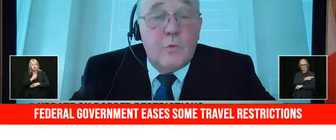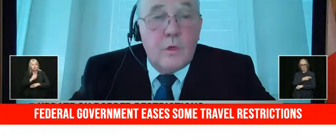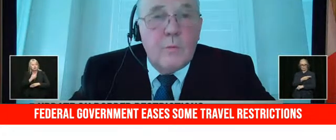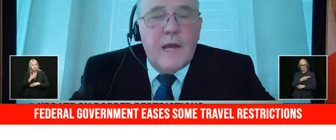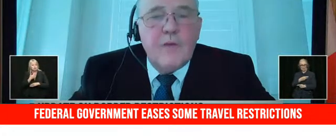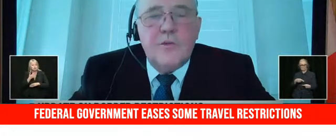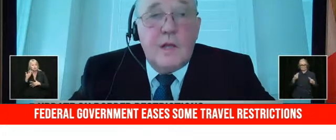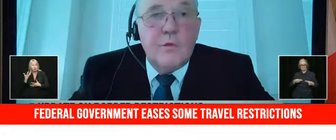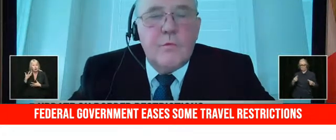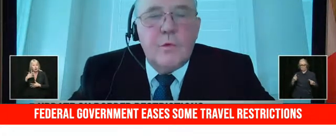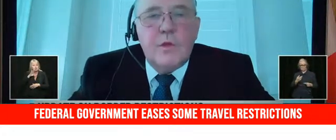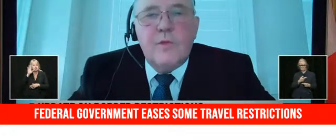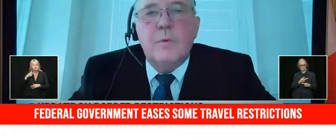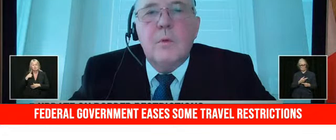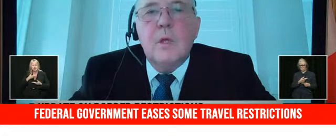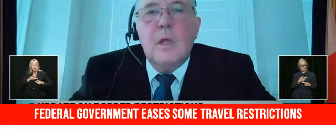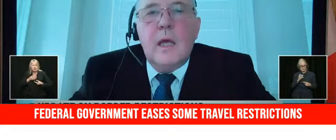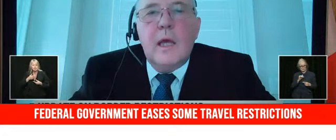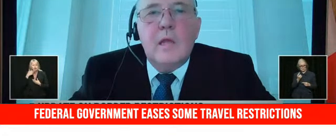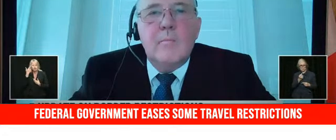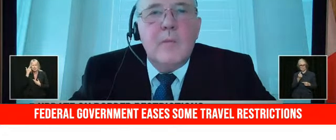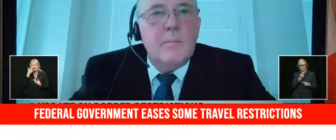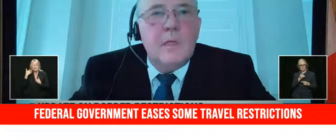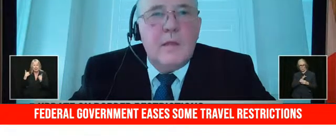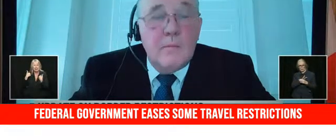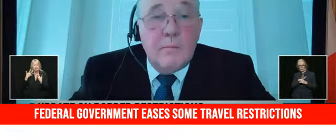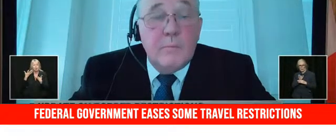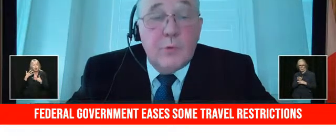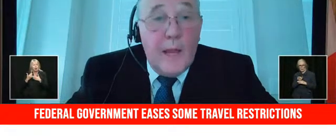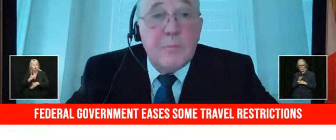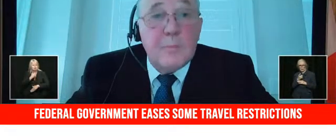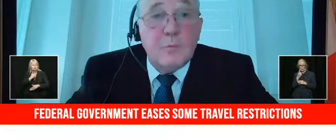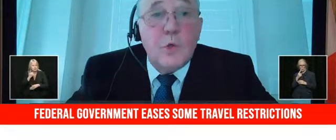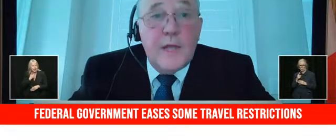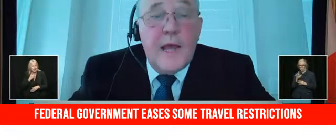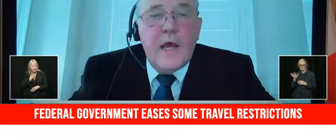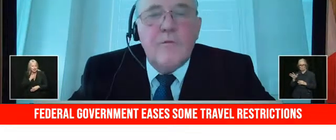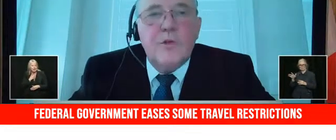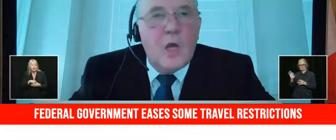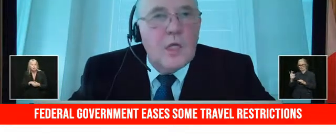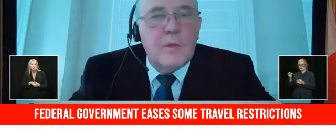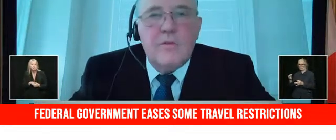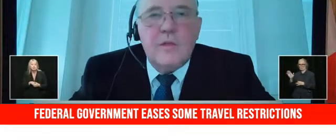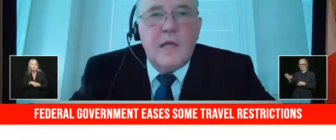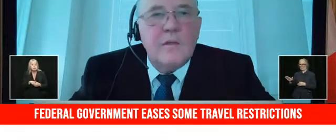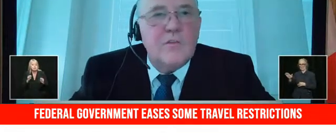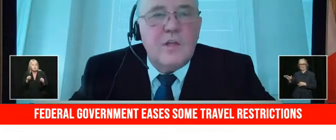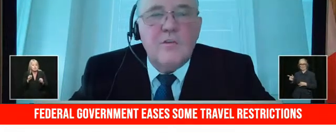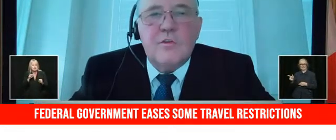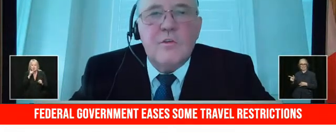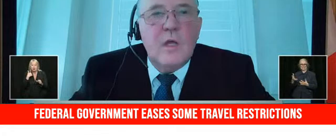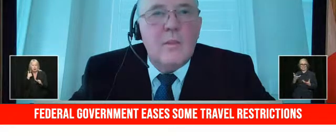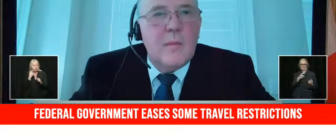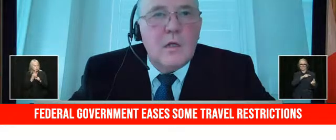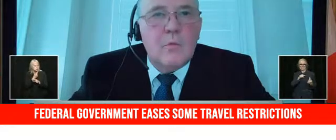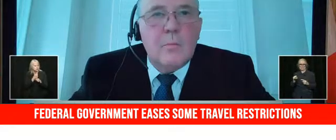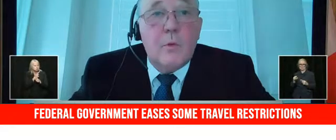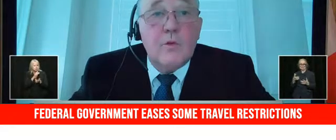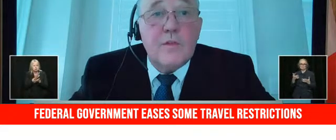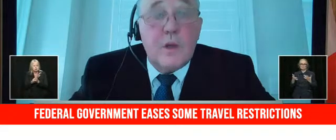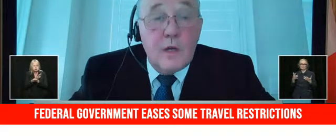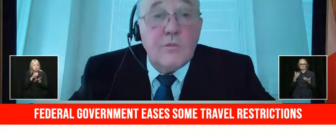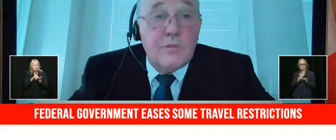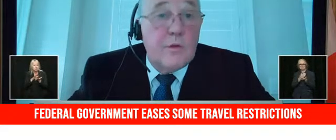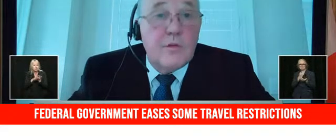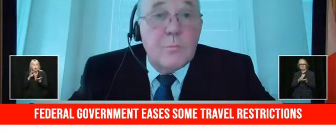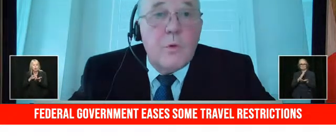for compassionate entry, for example, and it may be, and perhaps people wouldn't have the documents, the attestations, the medical